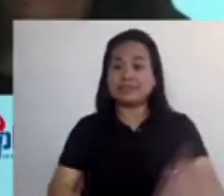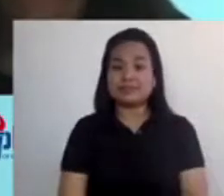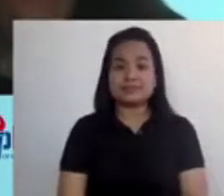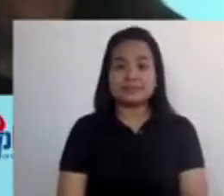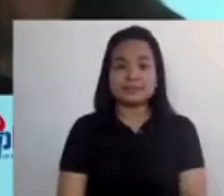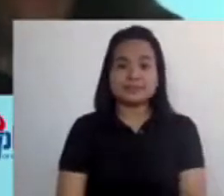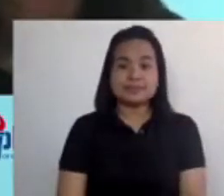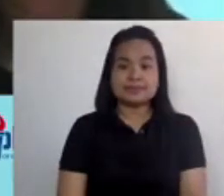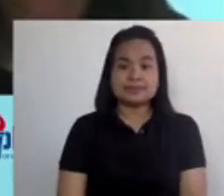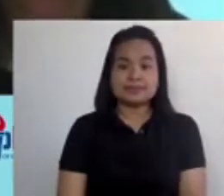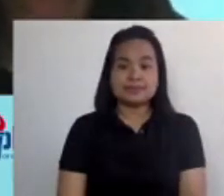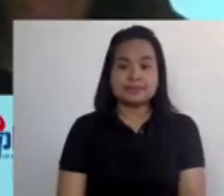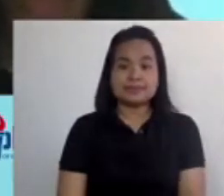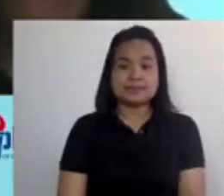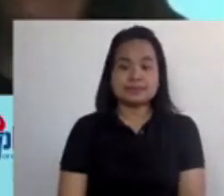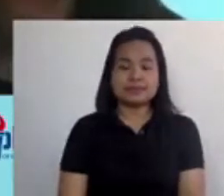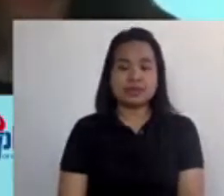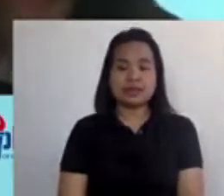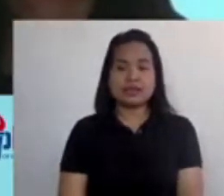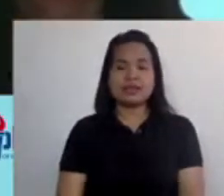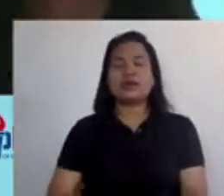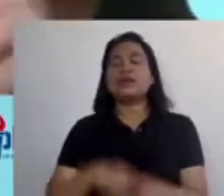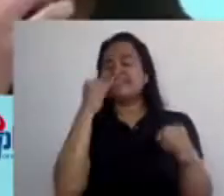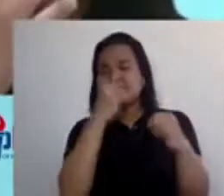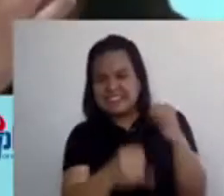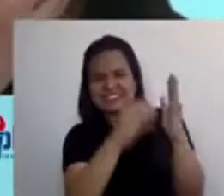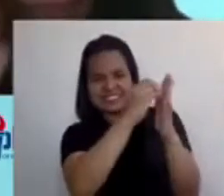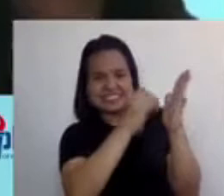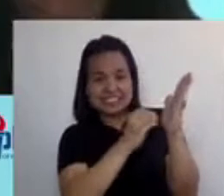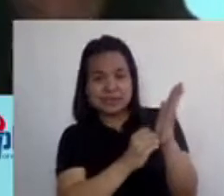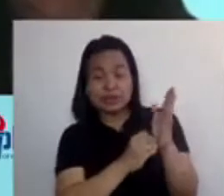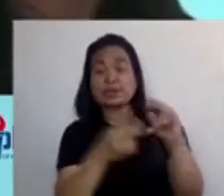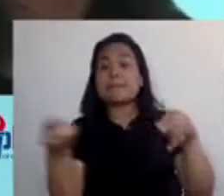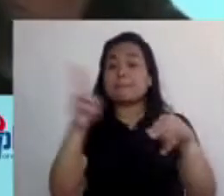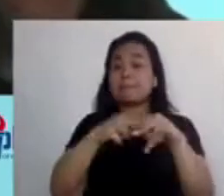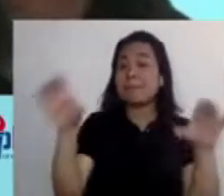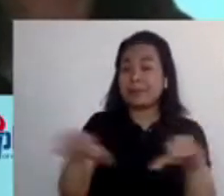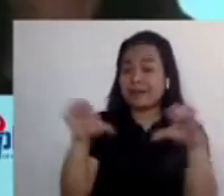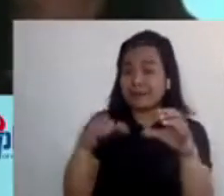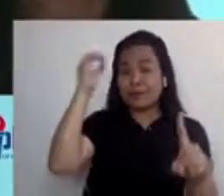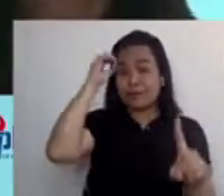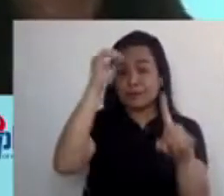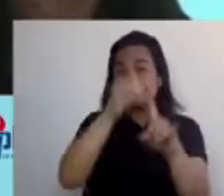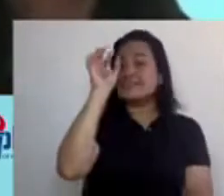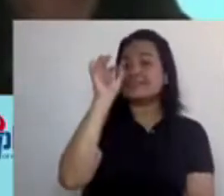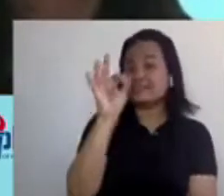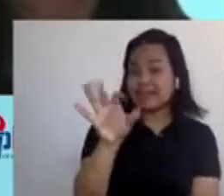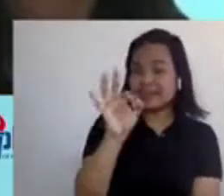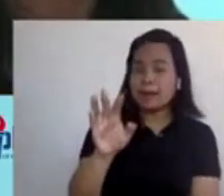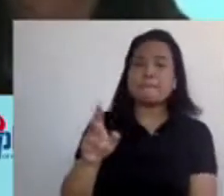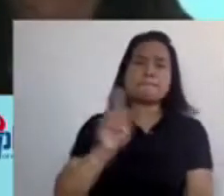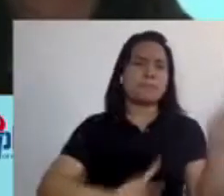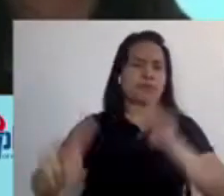Okay, on to our last indicator, which is the plus factor, objective 19, perform various related works or activities